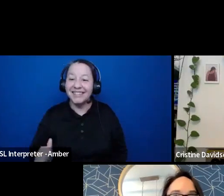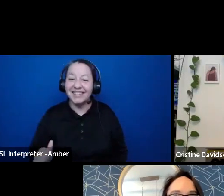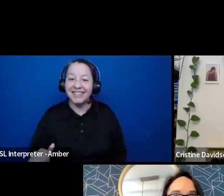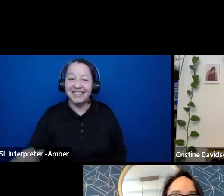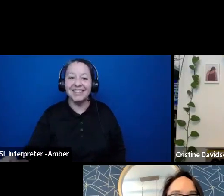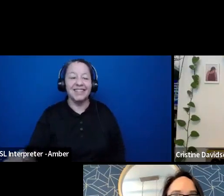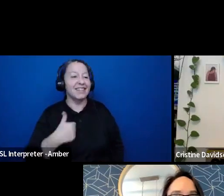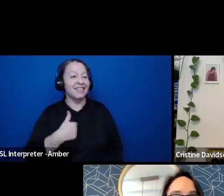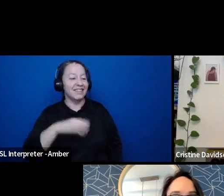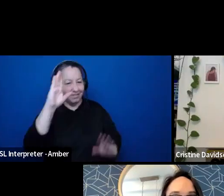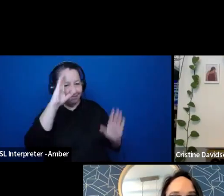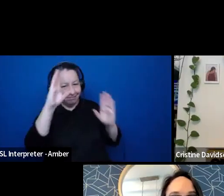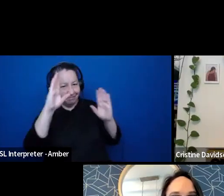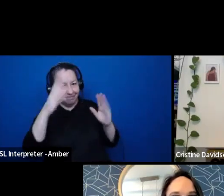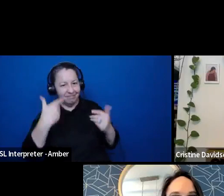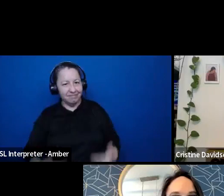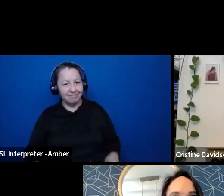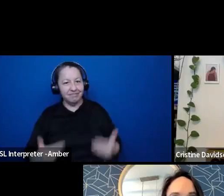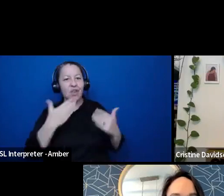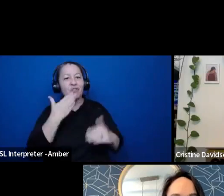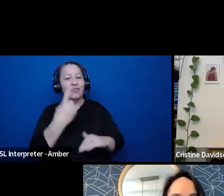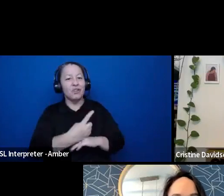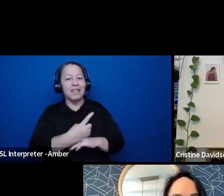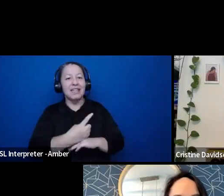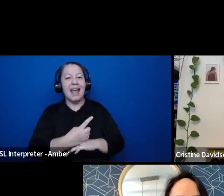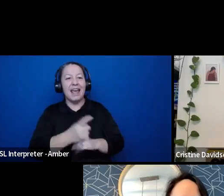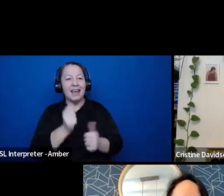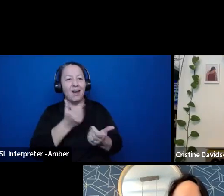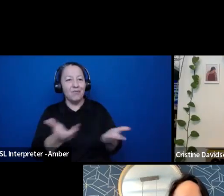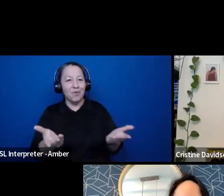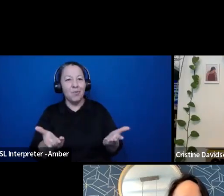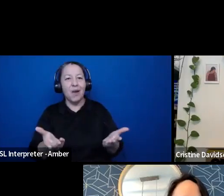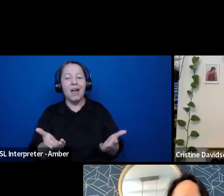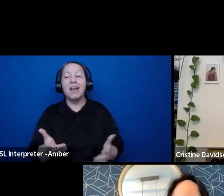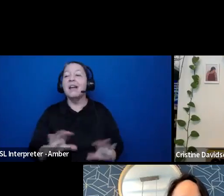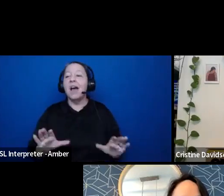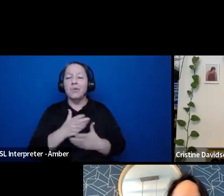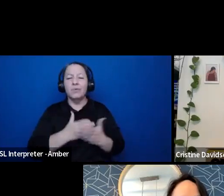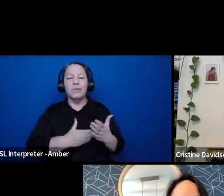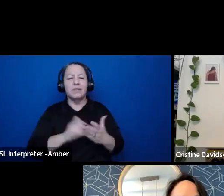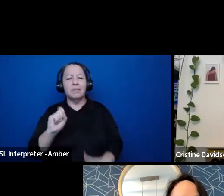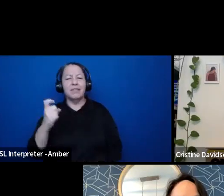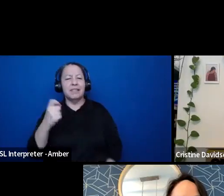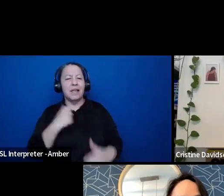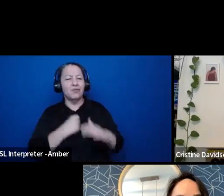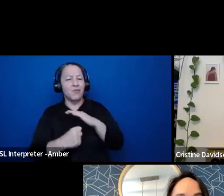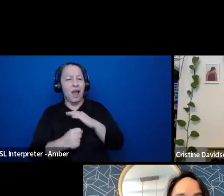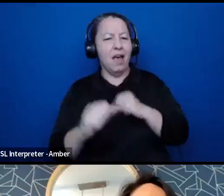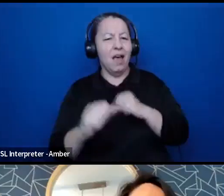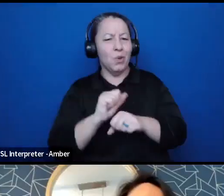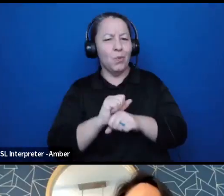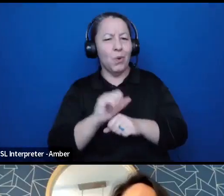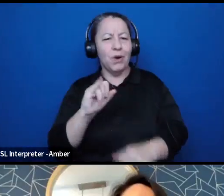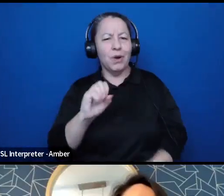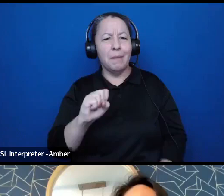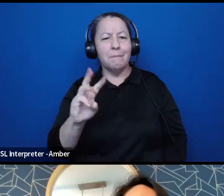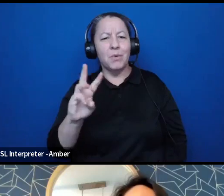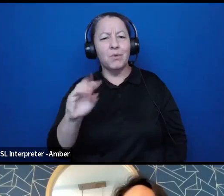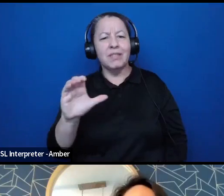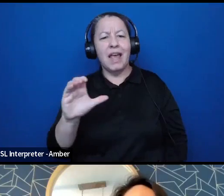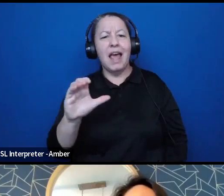I'm Beta Washte. Good day to everyone. I do some of the sex trafficking work at MUSAC in Indian Country in